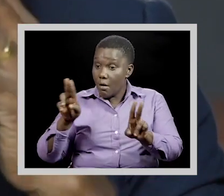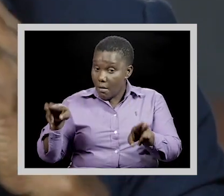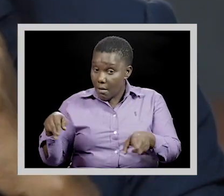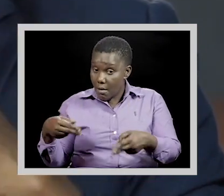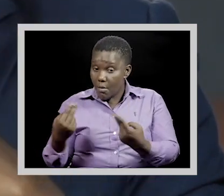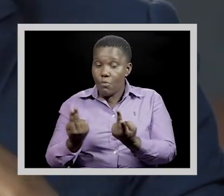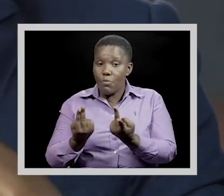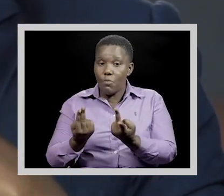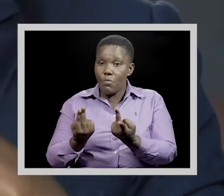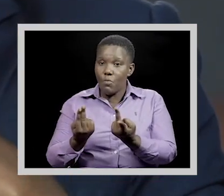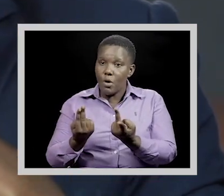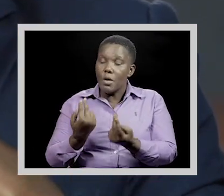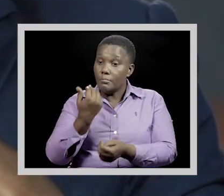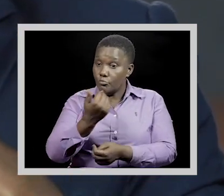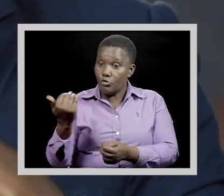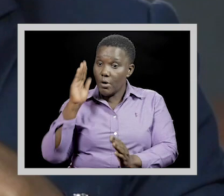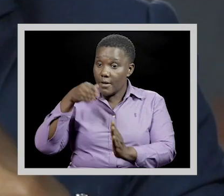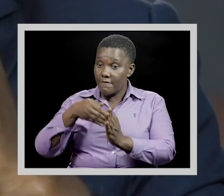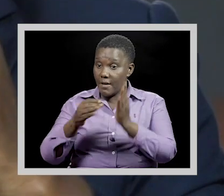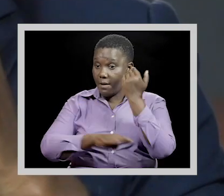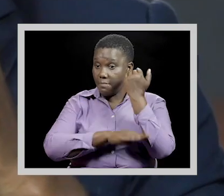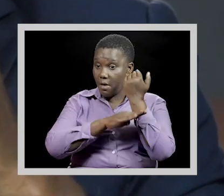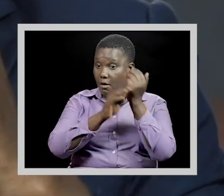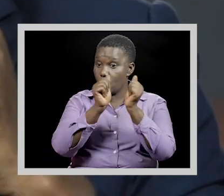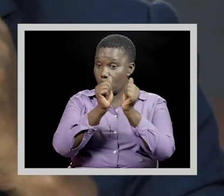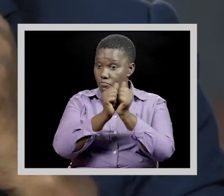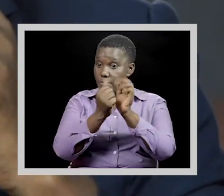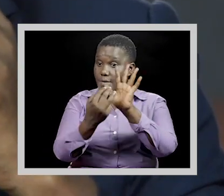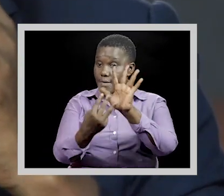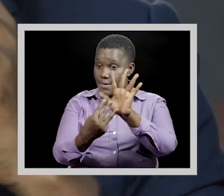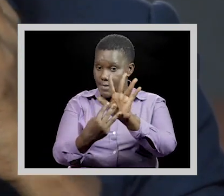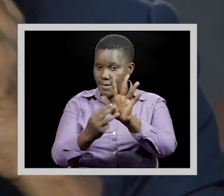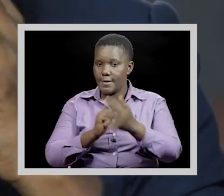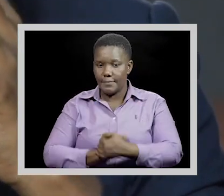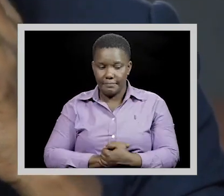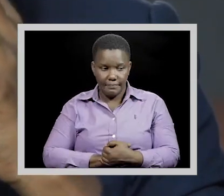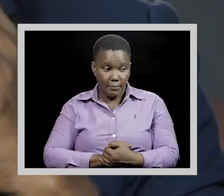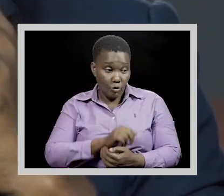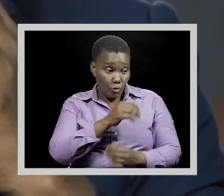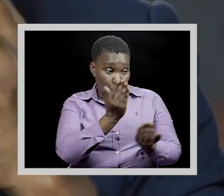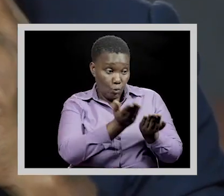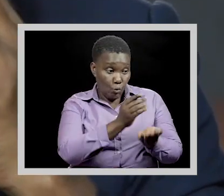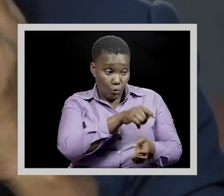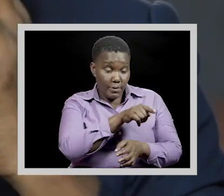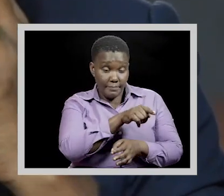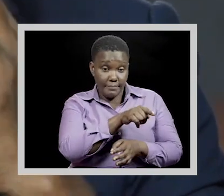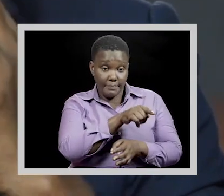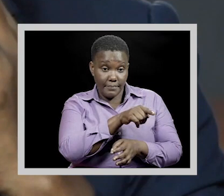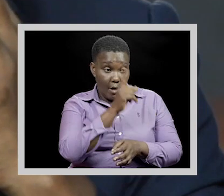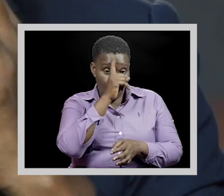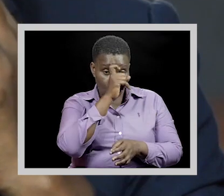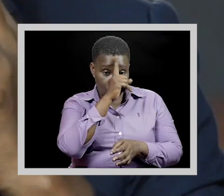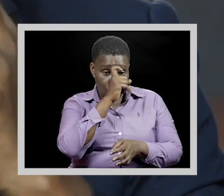when the child reaches the age of 18. Here we are saying the approved school order is